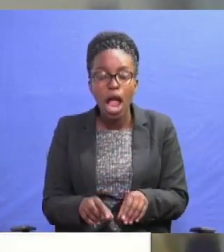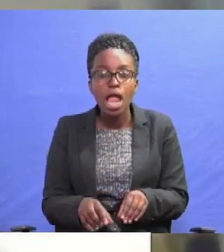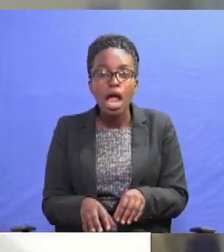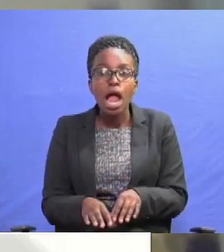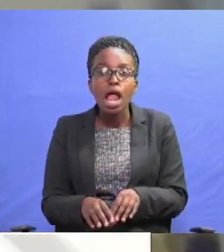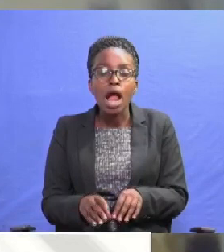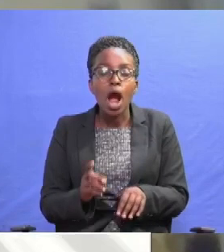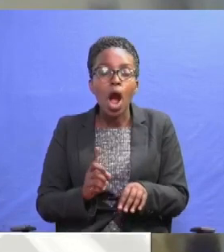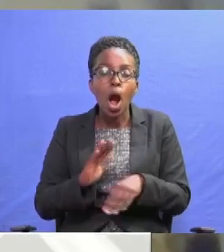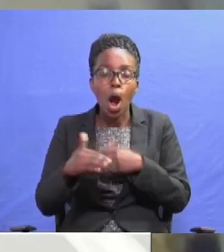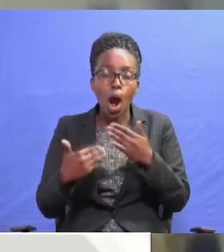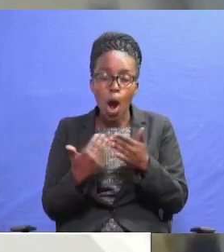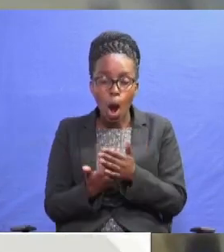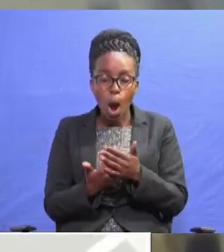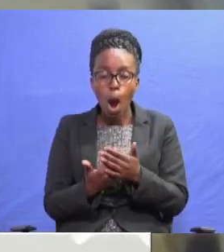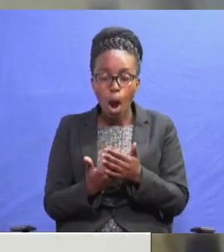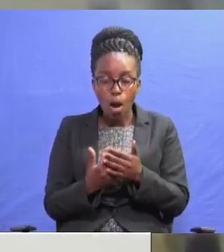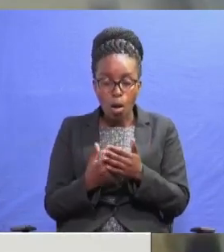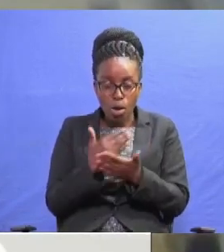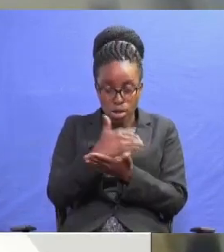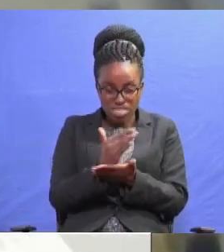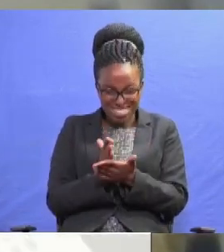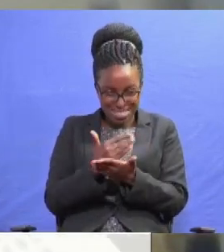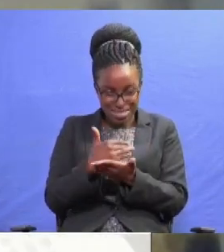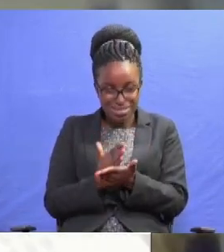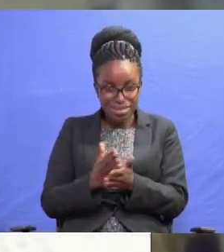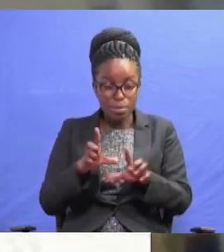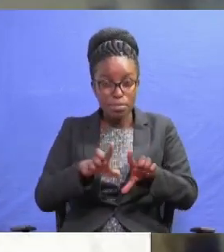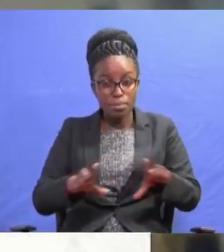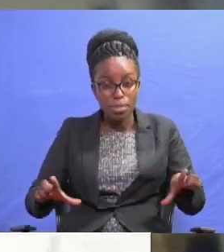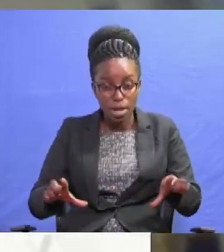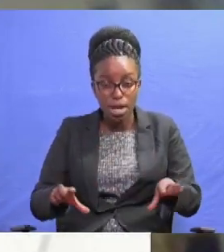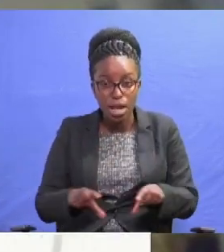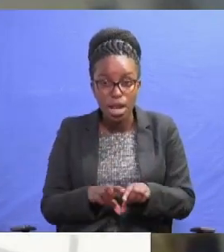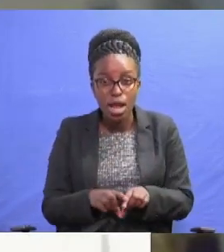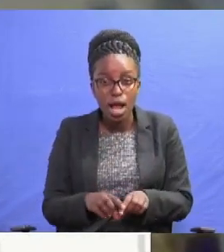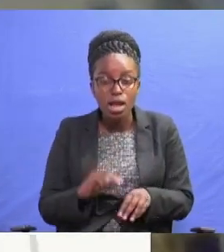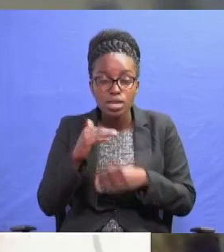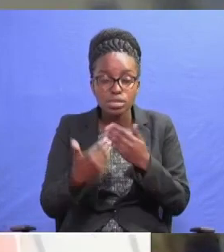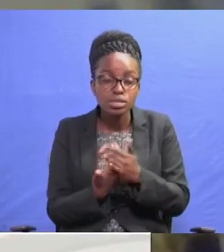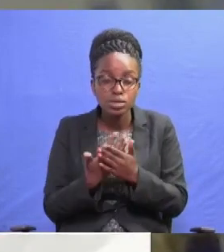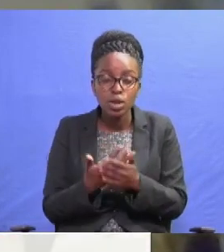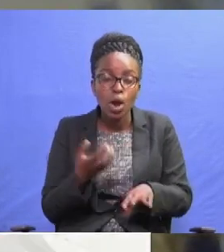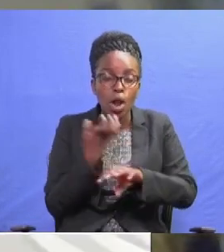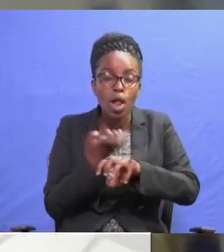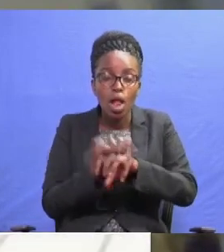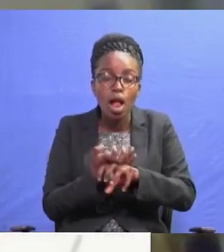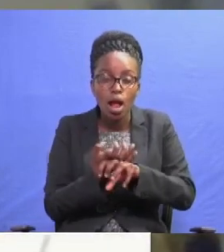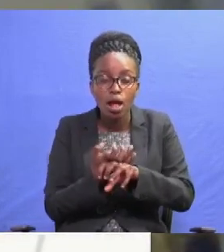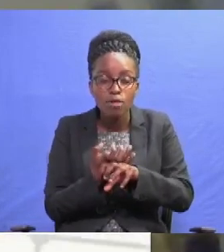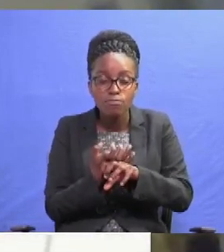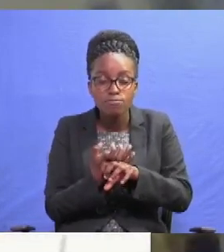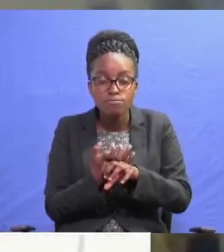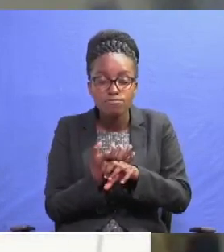basically has a soil cover, and most of the soil cover is developed over a rock surface. And